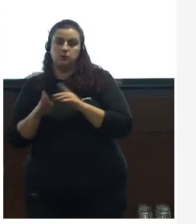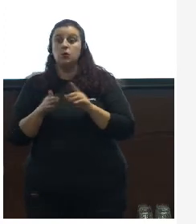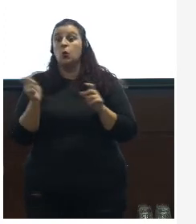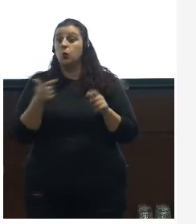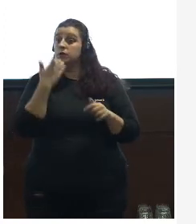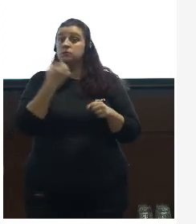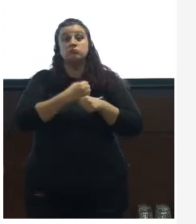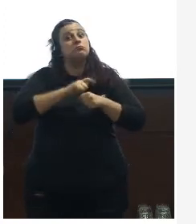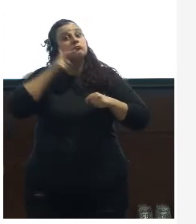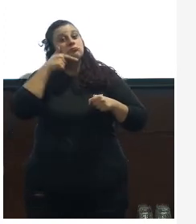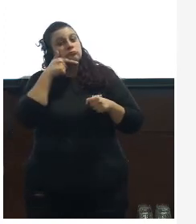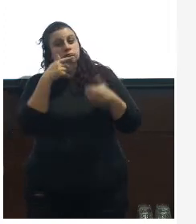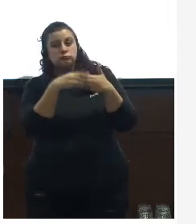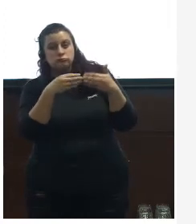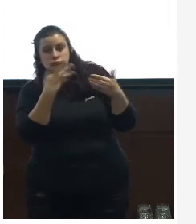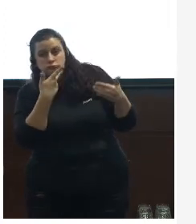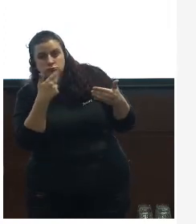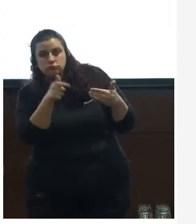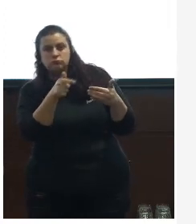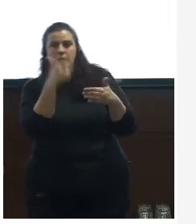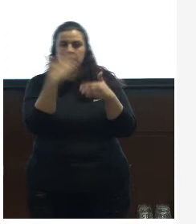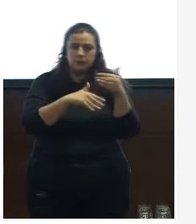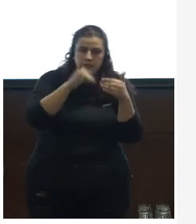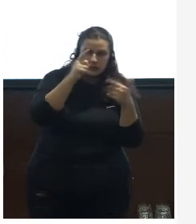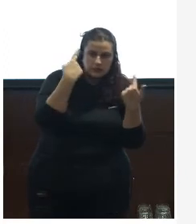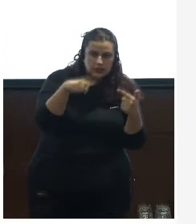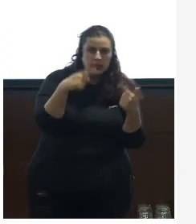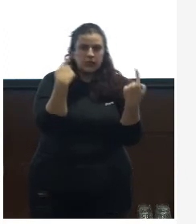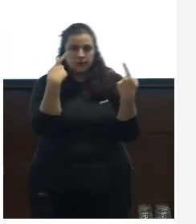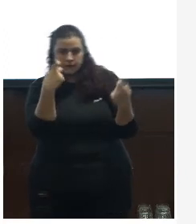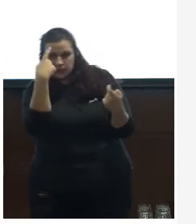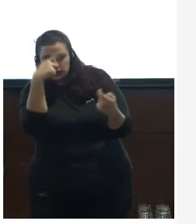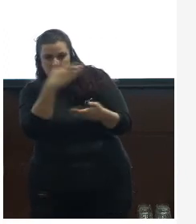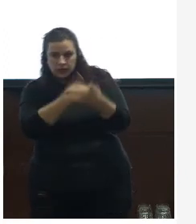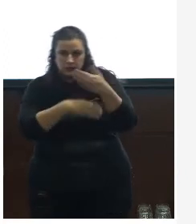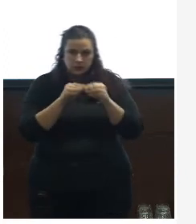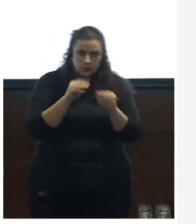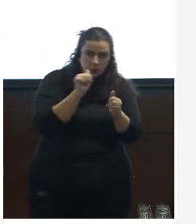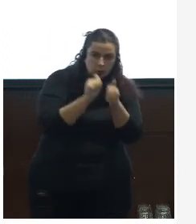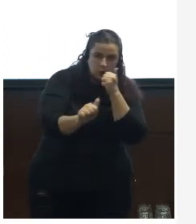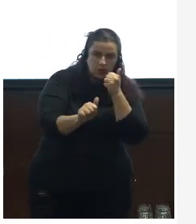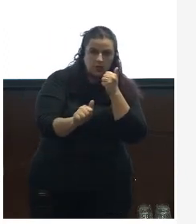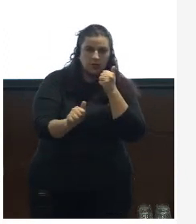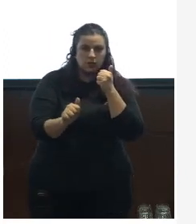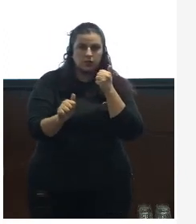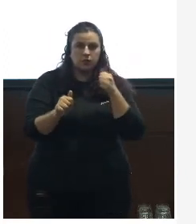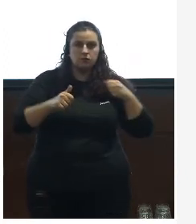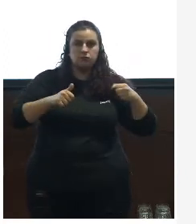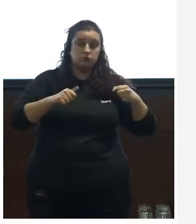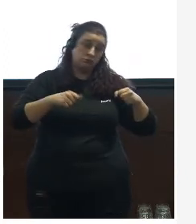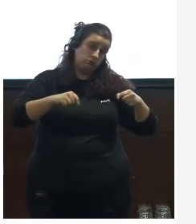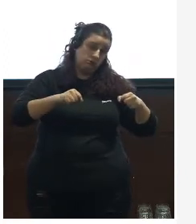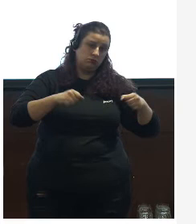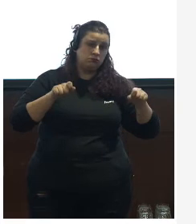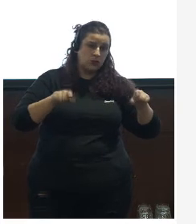limitations are, we know what their disability is, what their wheelchair size is, or the scooter information, that we